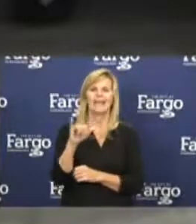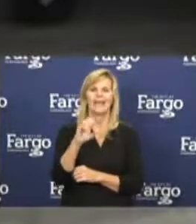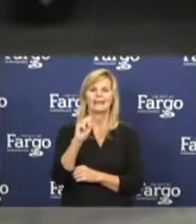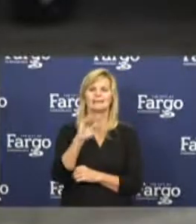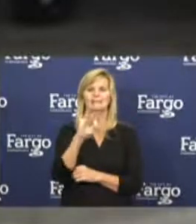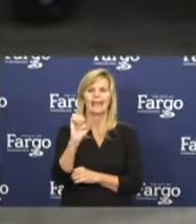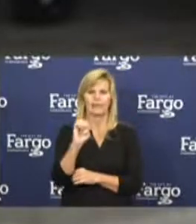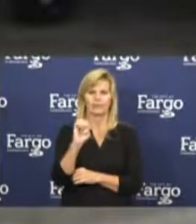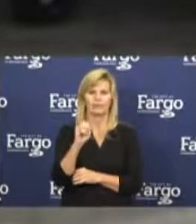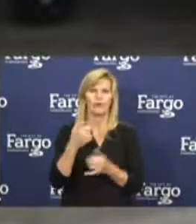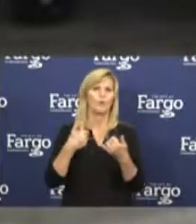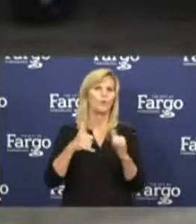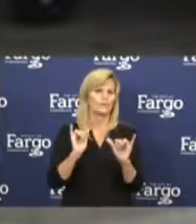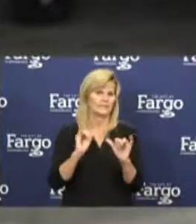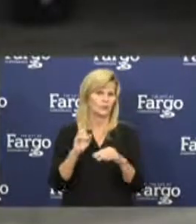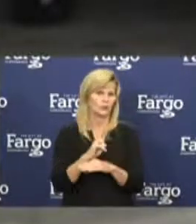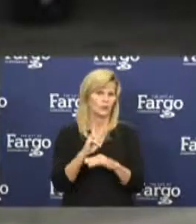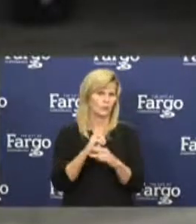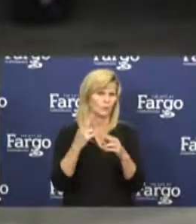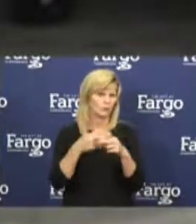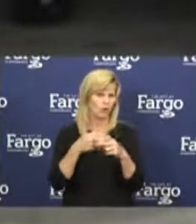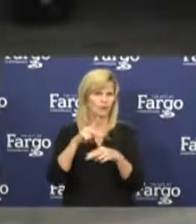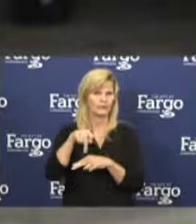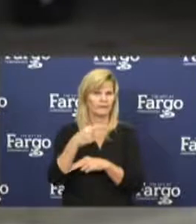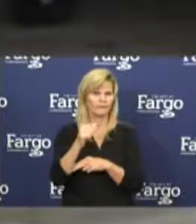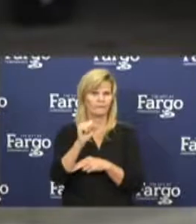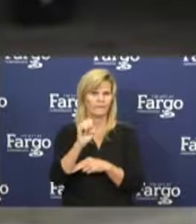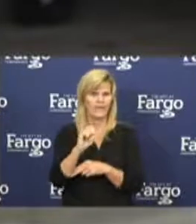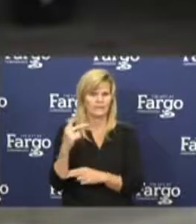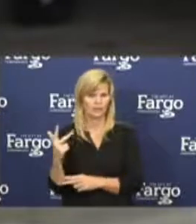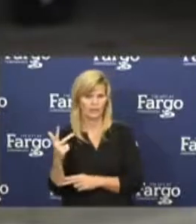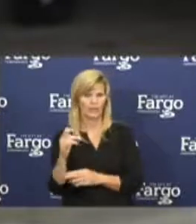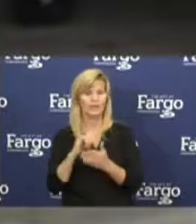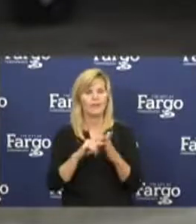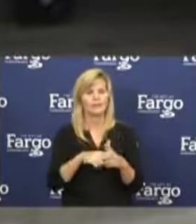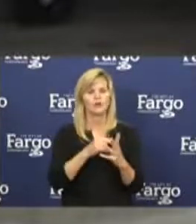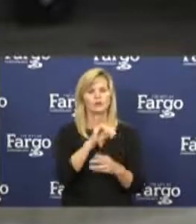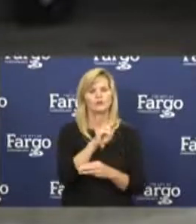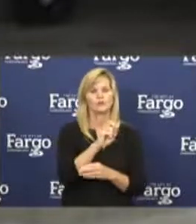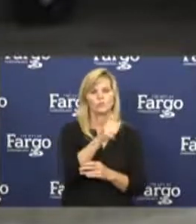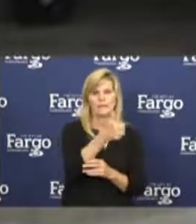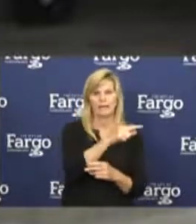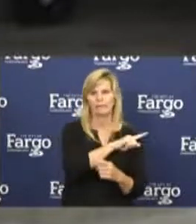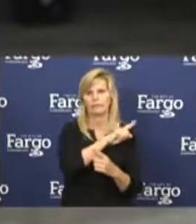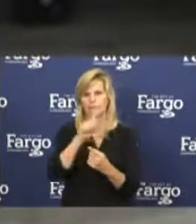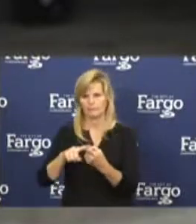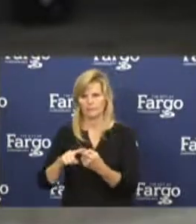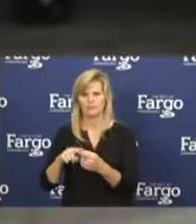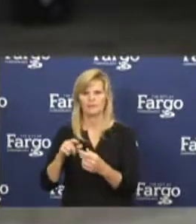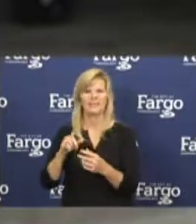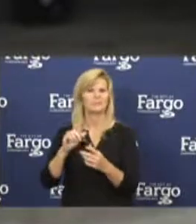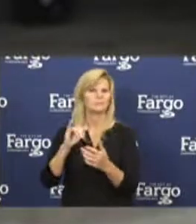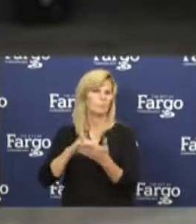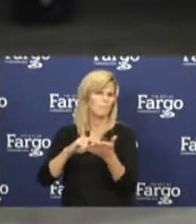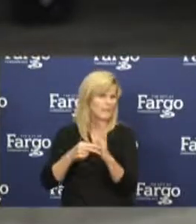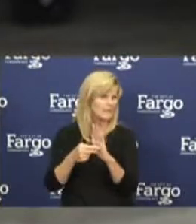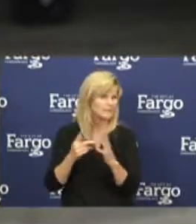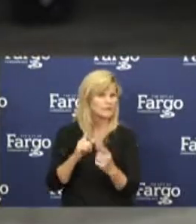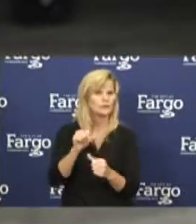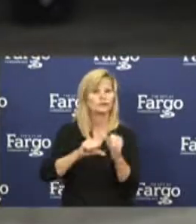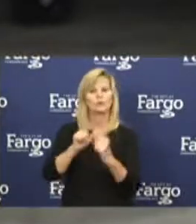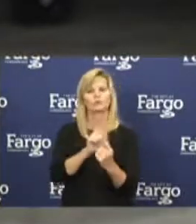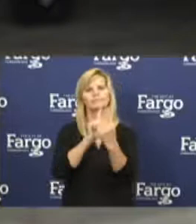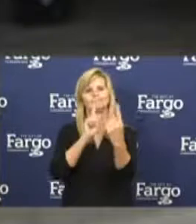in phase 3 of the Stay Safe order. That began June 10th and continues. And it's the social distancing, the